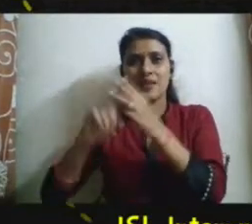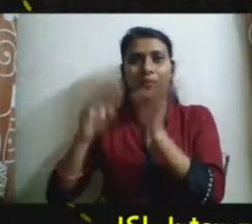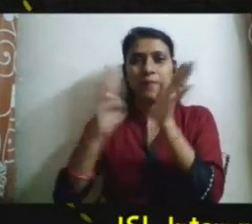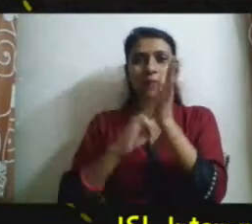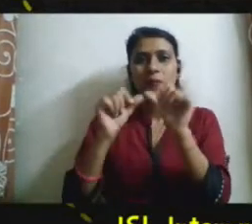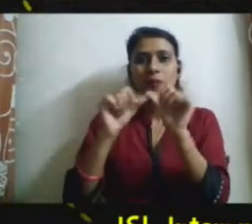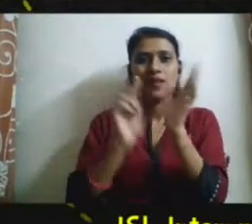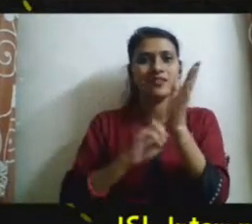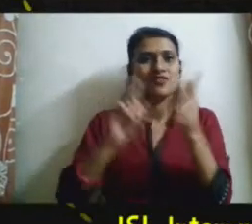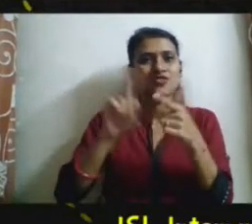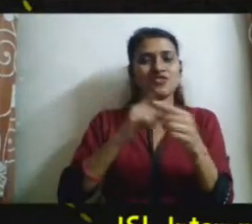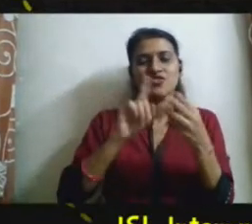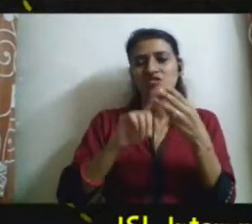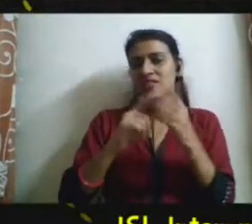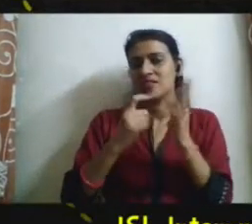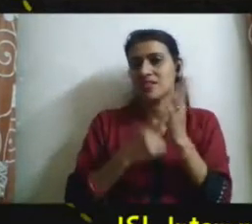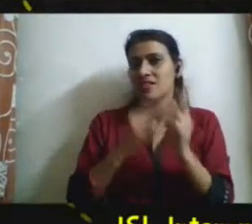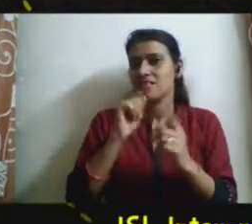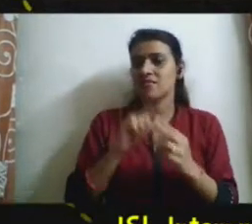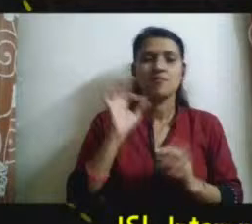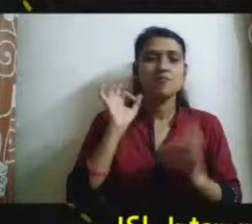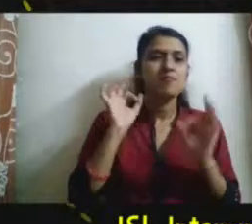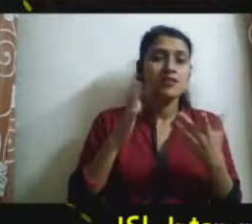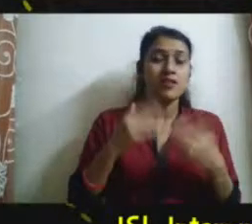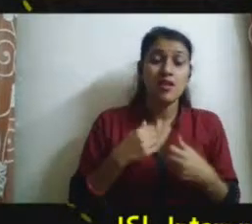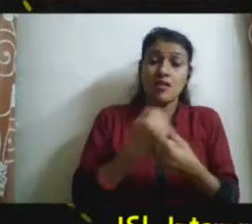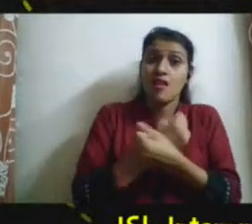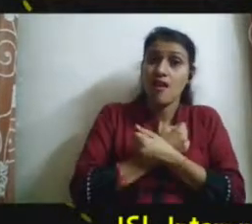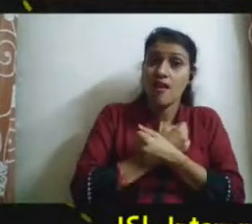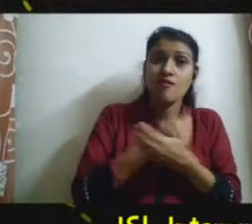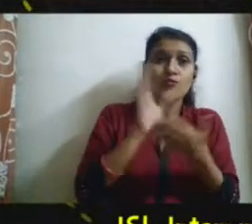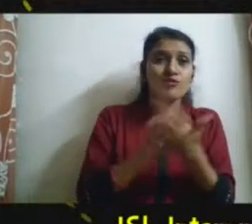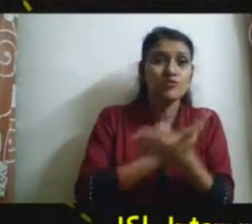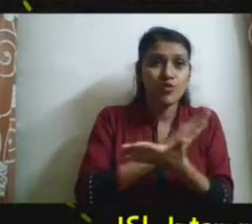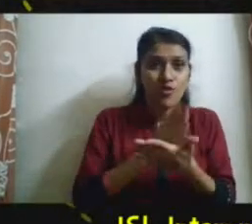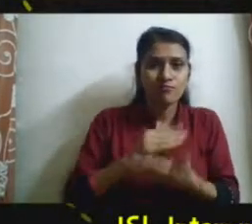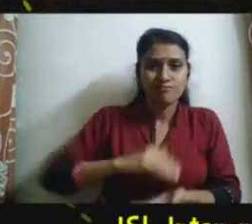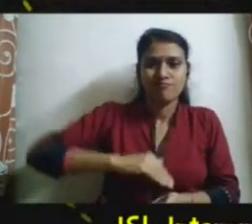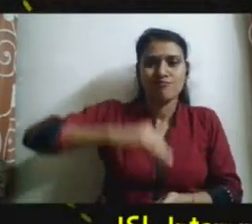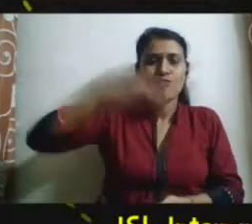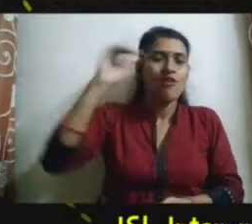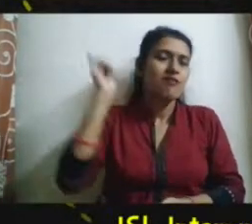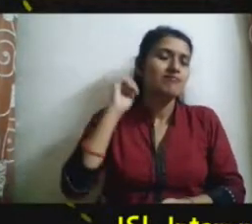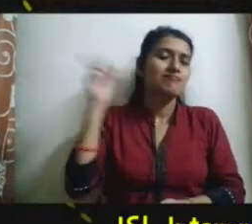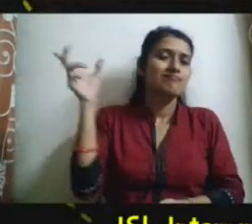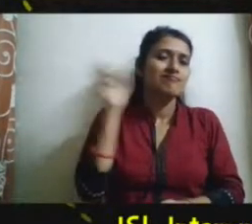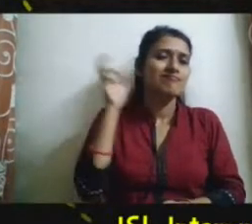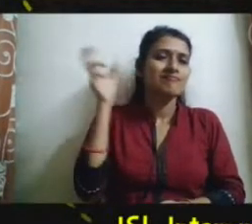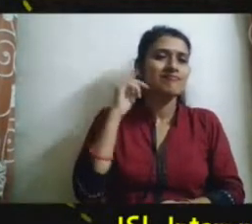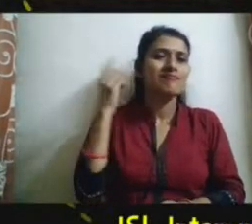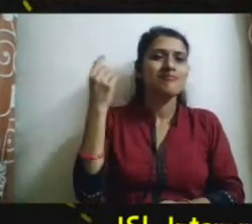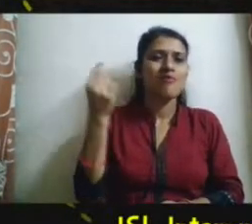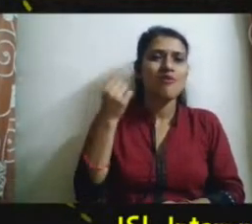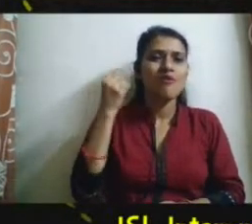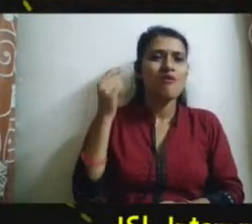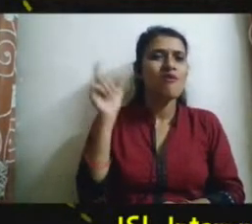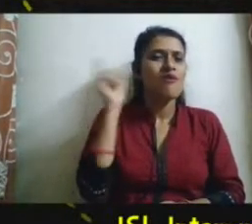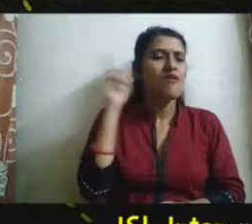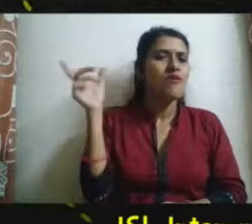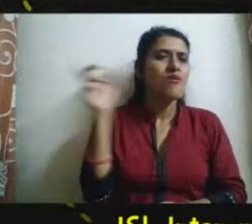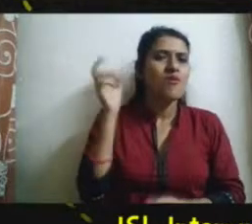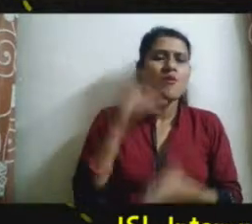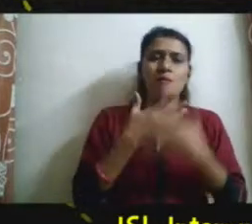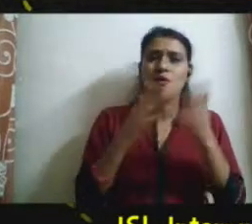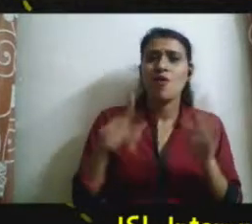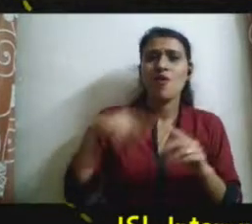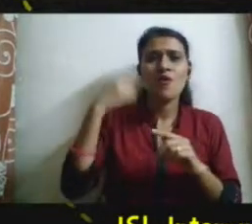I personally also love music videos, and I'm the generation that grew up on music videos and wish to spend the rest of my life either picturizing songs or making